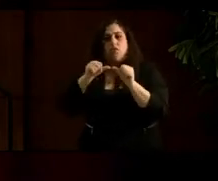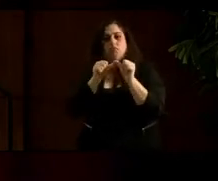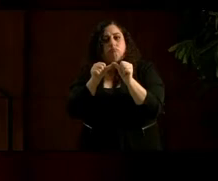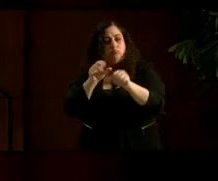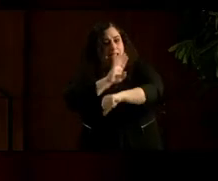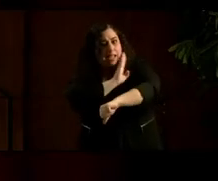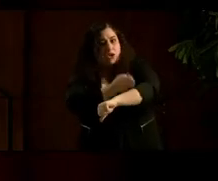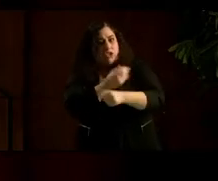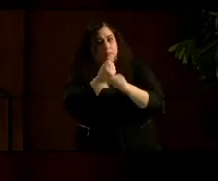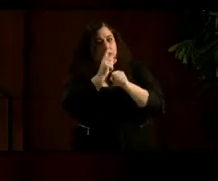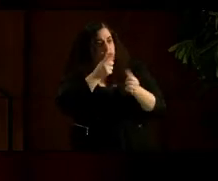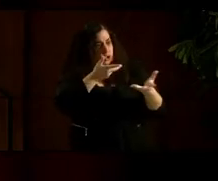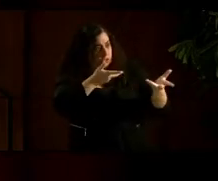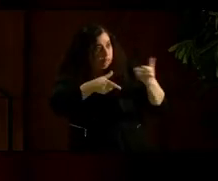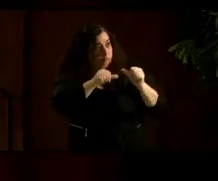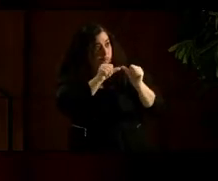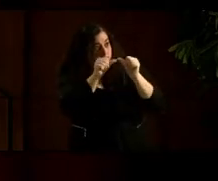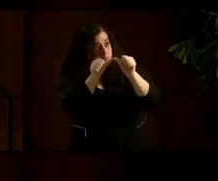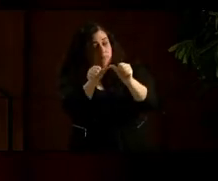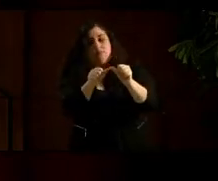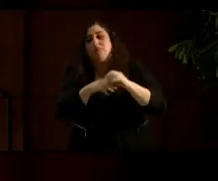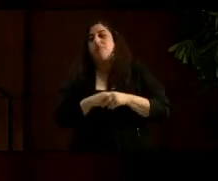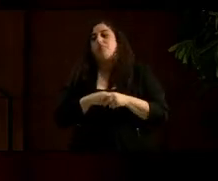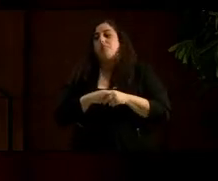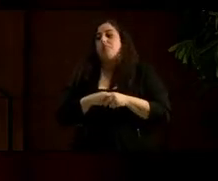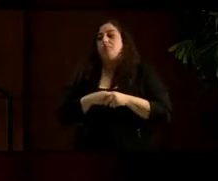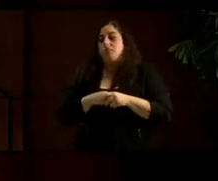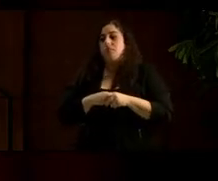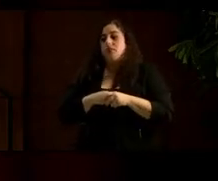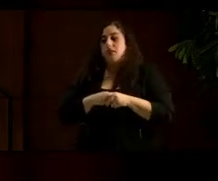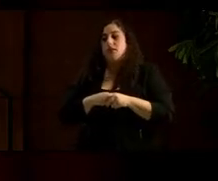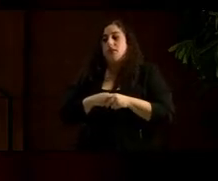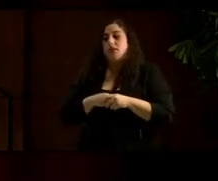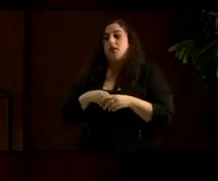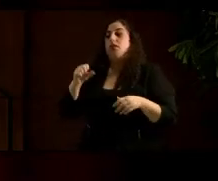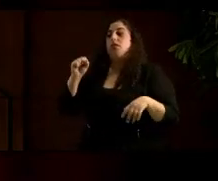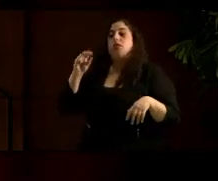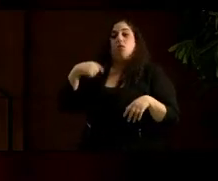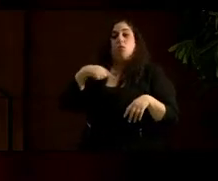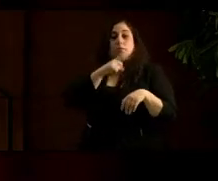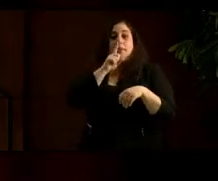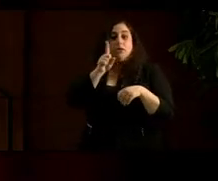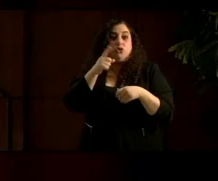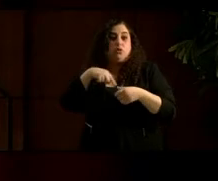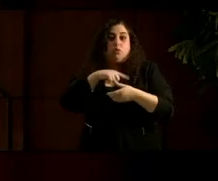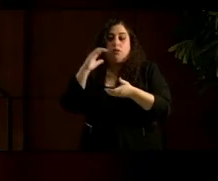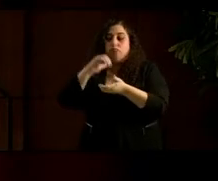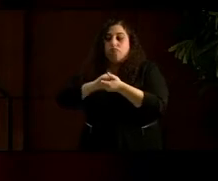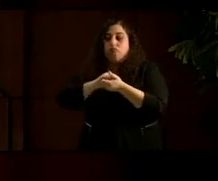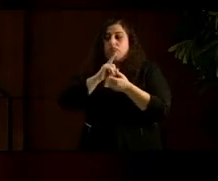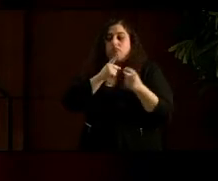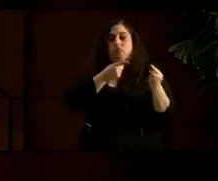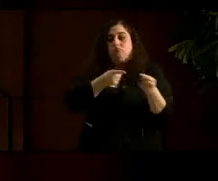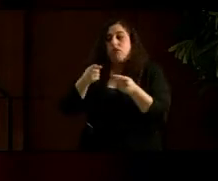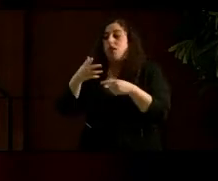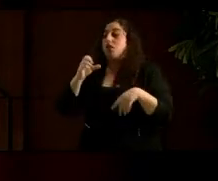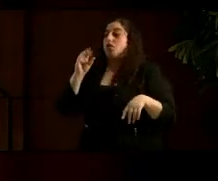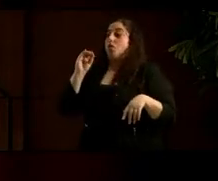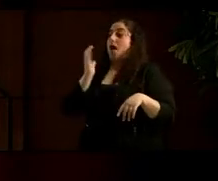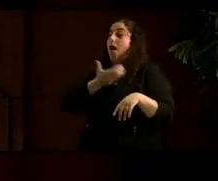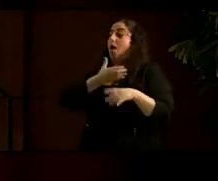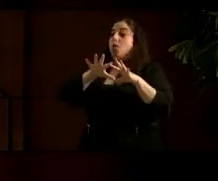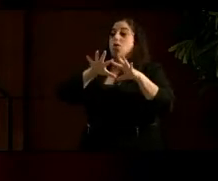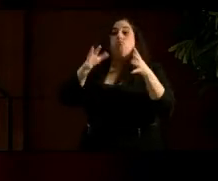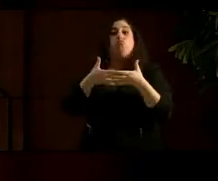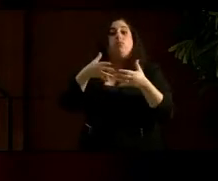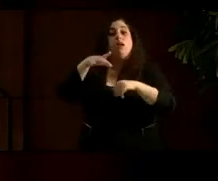Sea. And our SDSU Global Campus is expanding access to working students throughout the region and the world through many